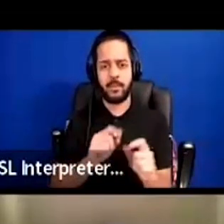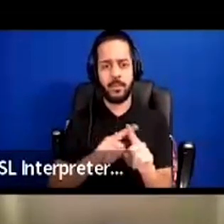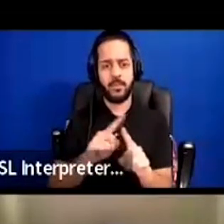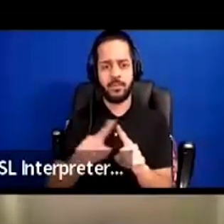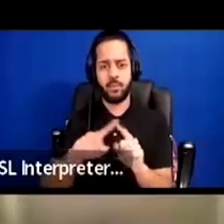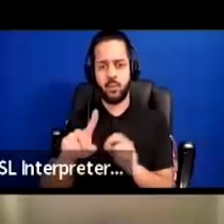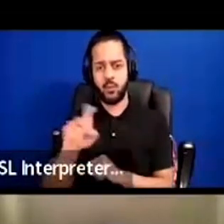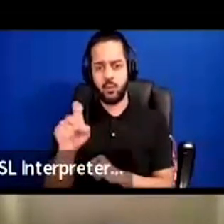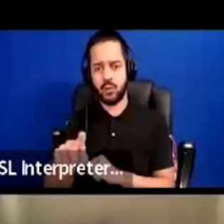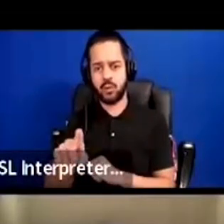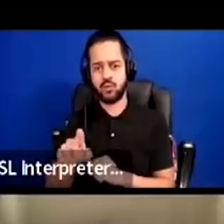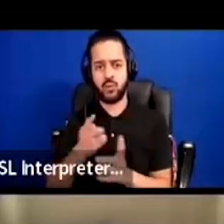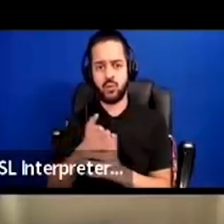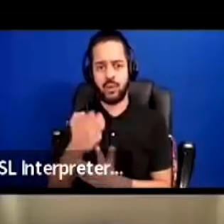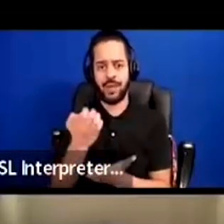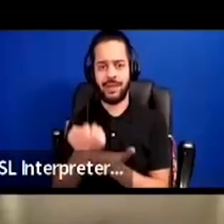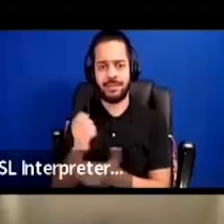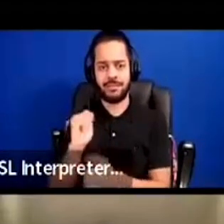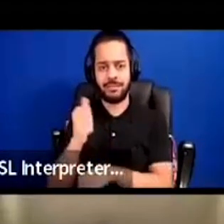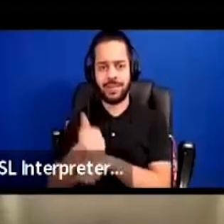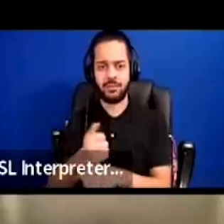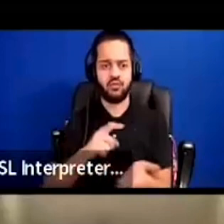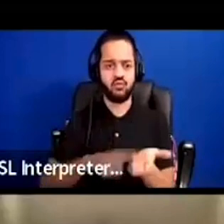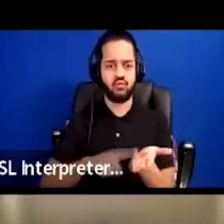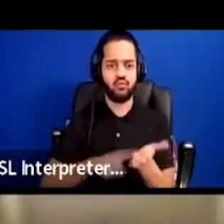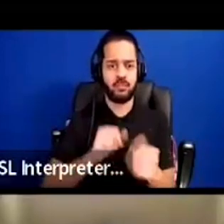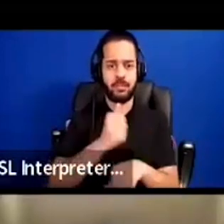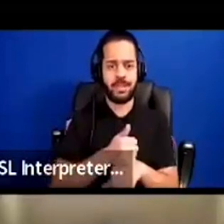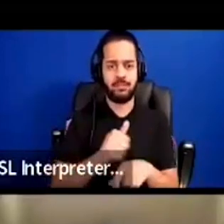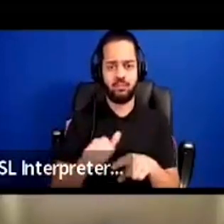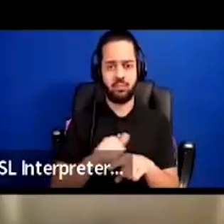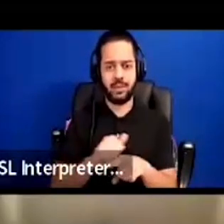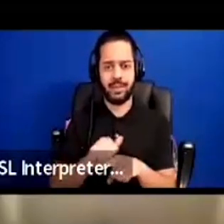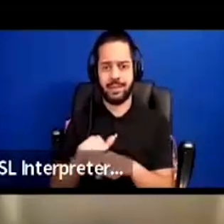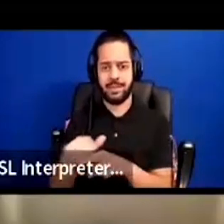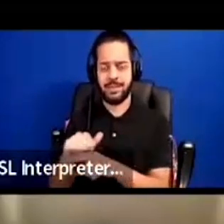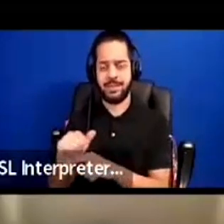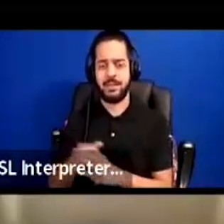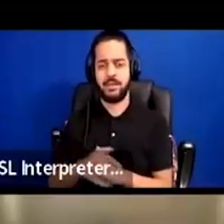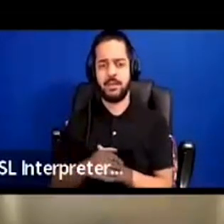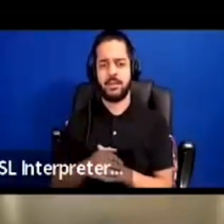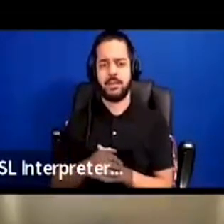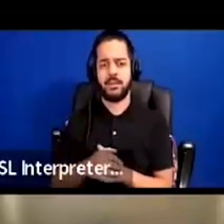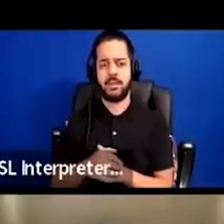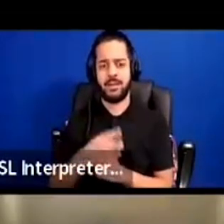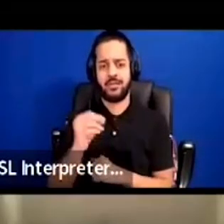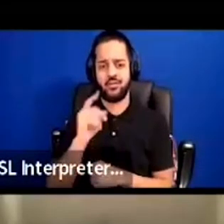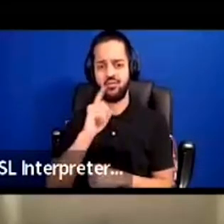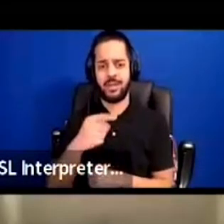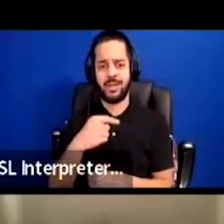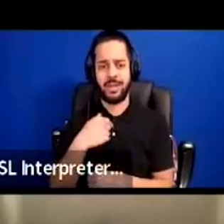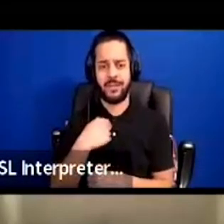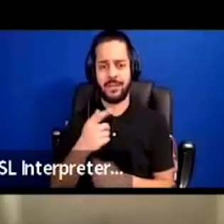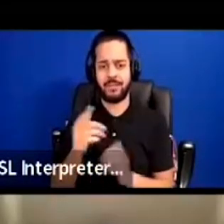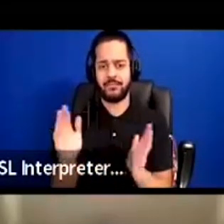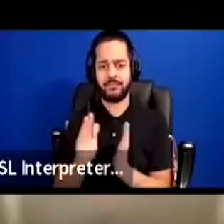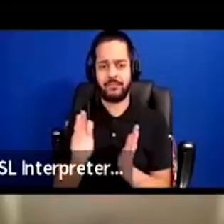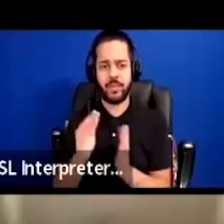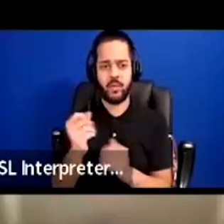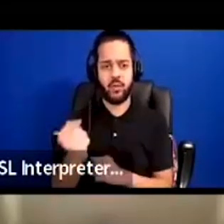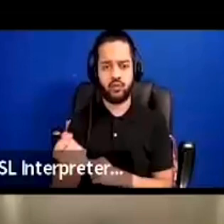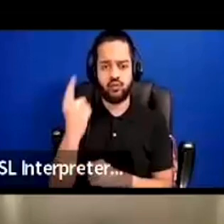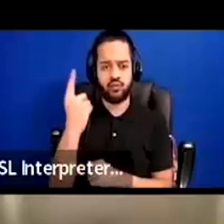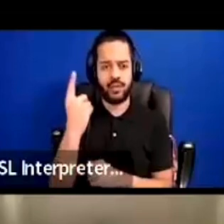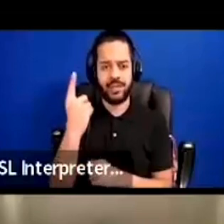about evidence-based and research-based practices, and how really there is little understanding of that